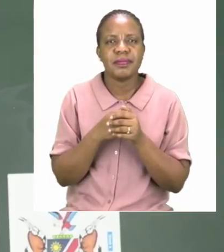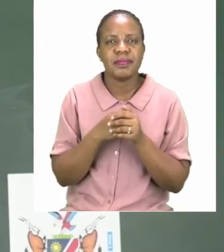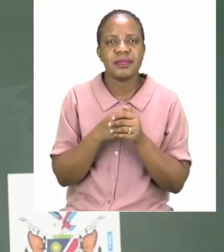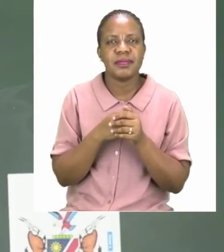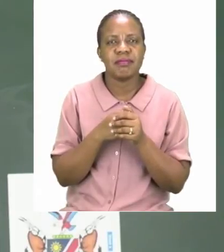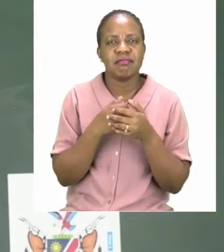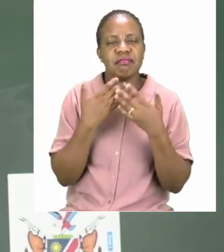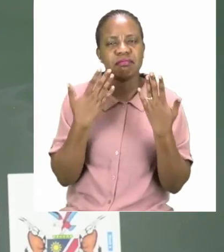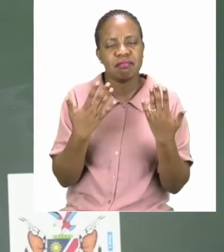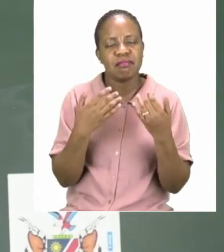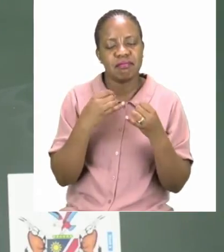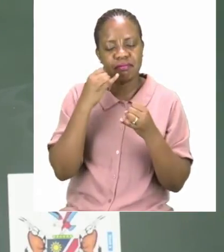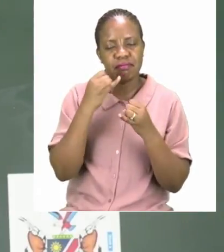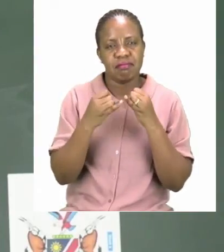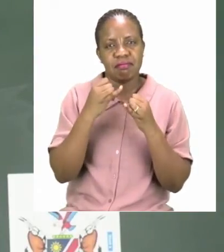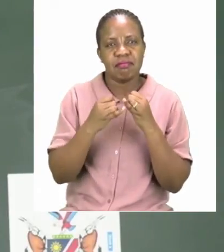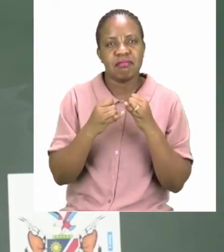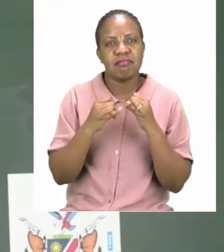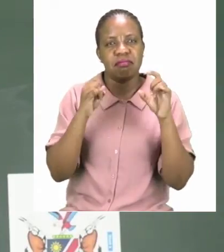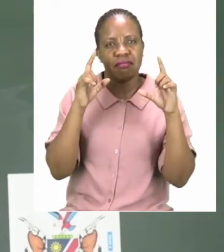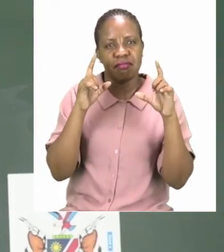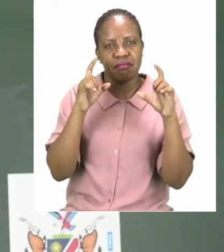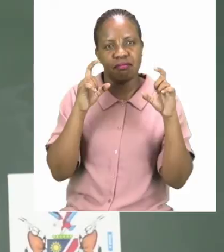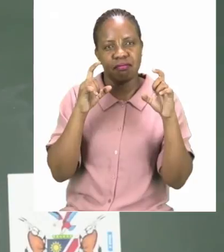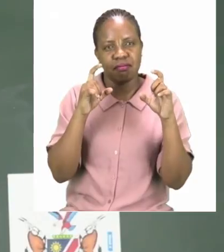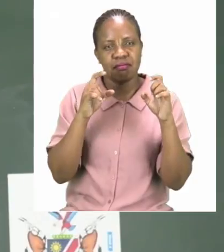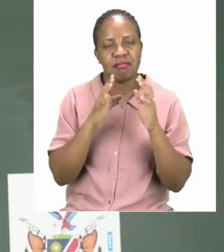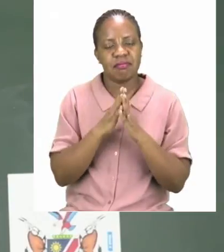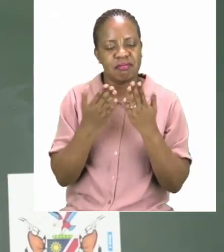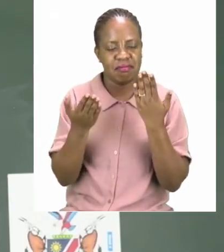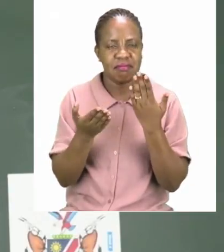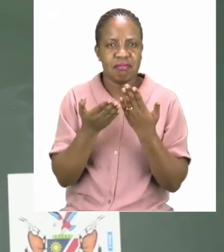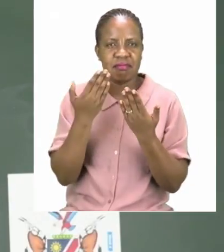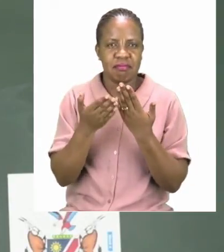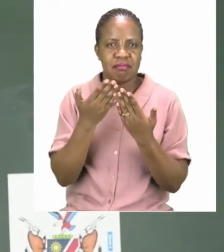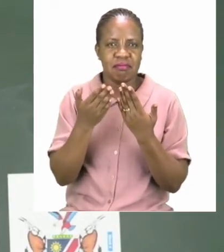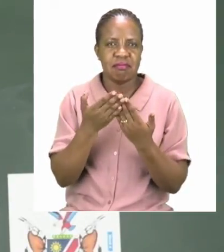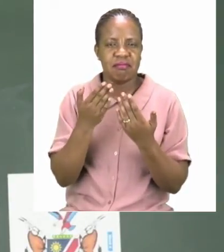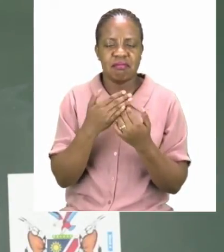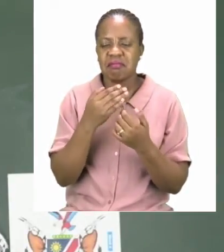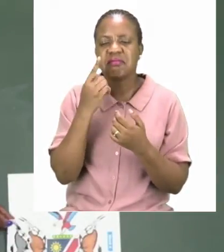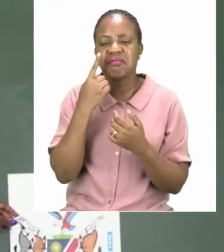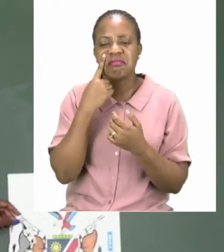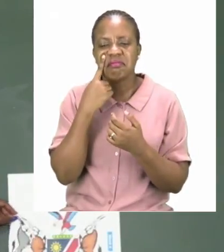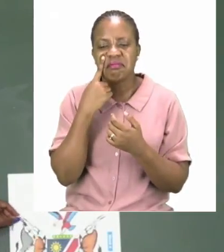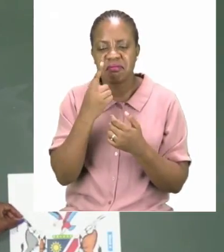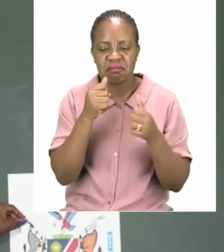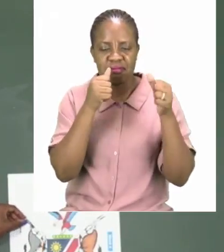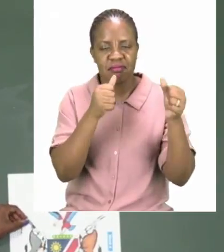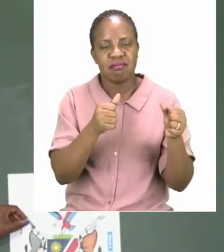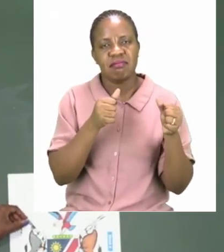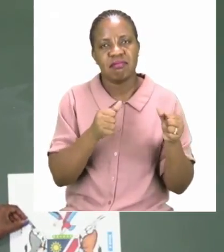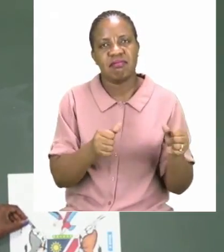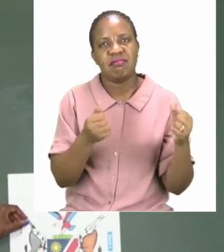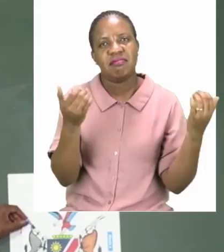Now we have the last piece. And this one is super easy because we can see where it's supposed to go. As you can see, it